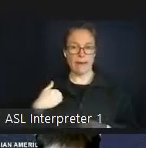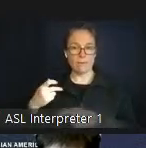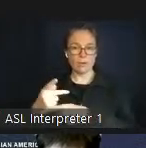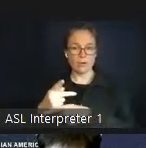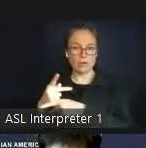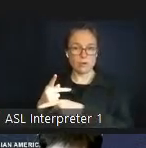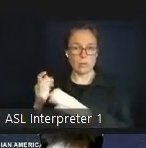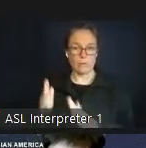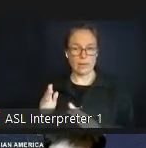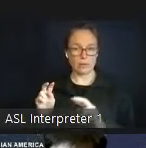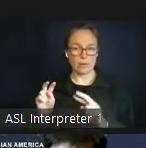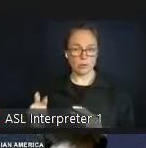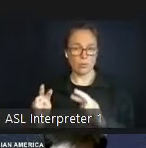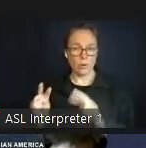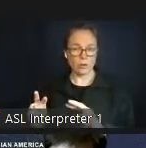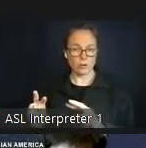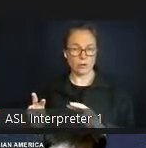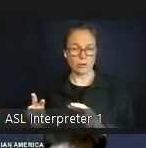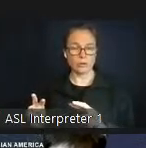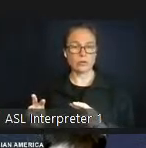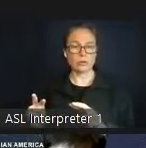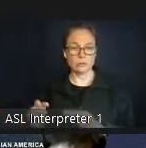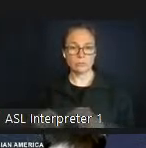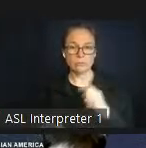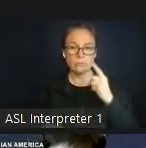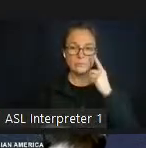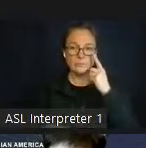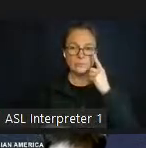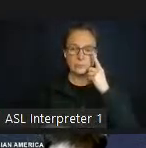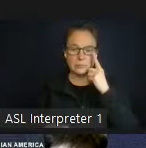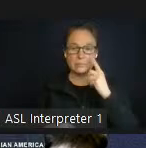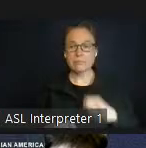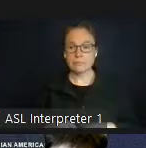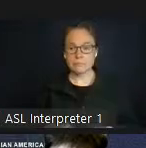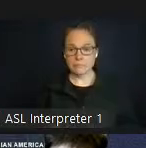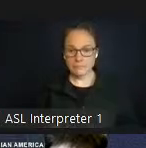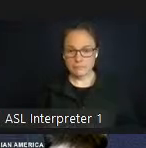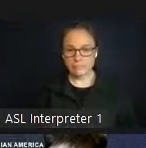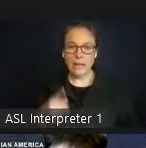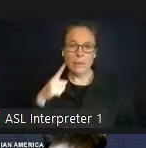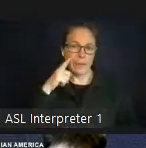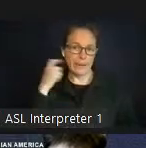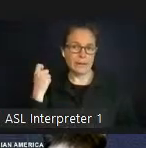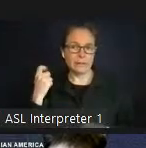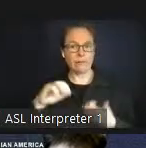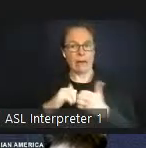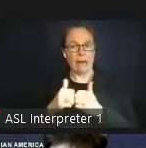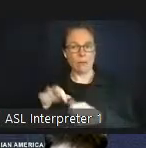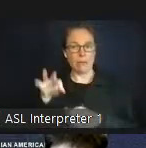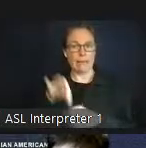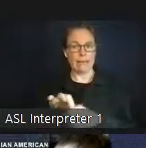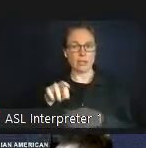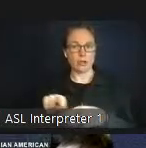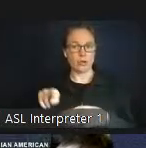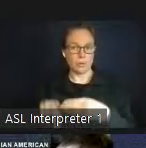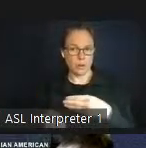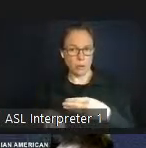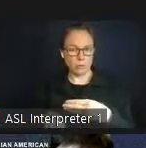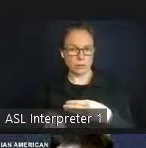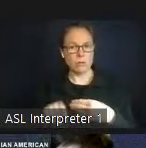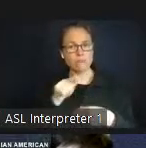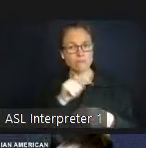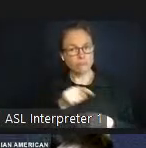within a different office due to the election. So those are some of the